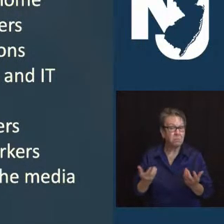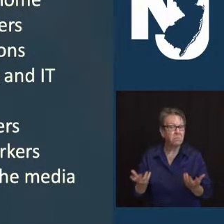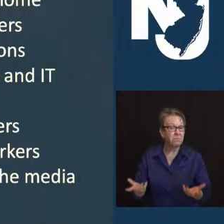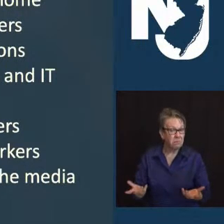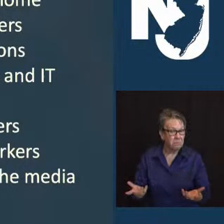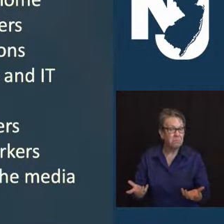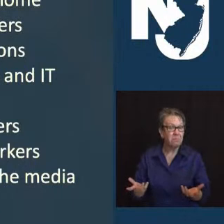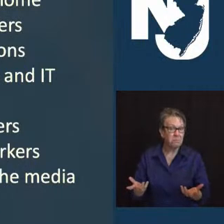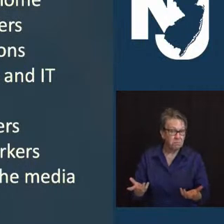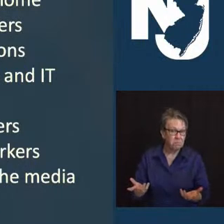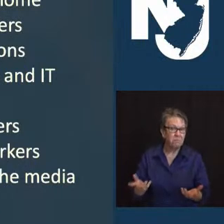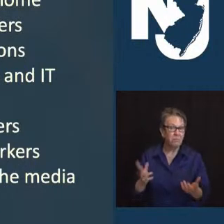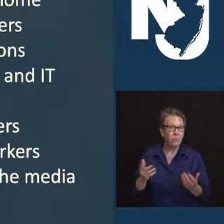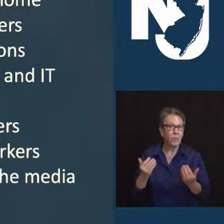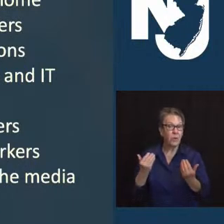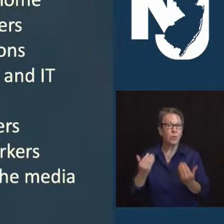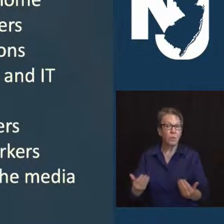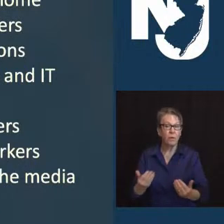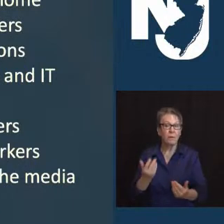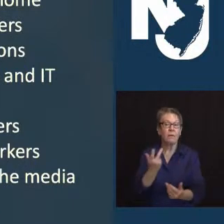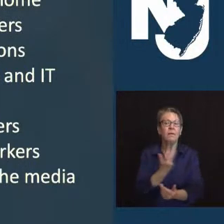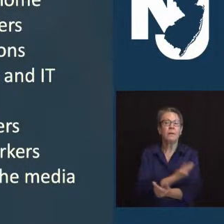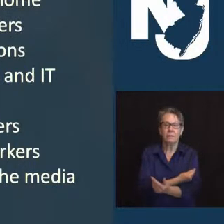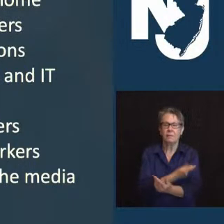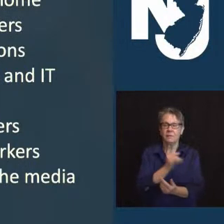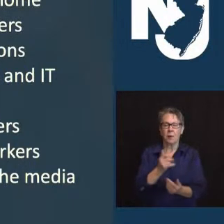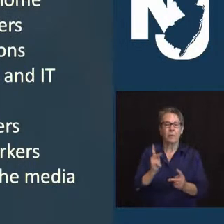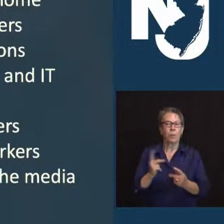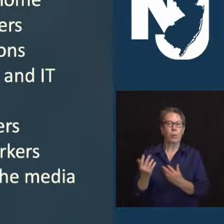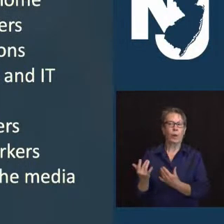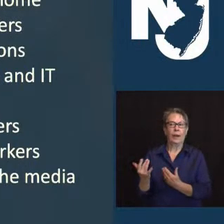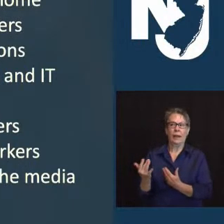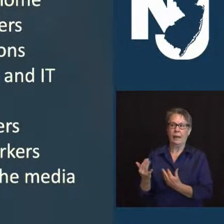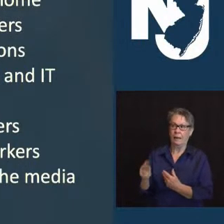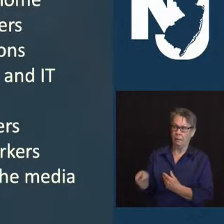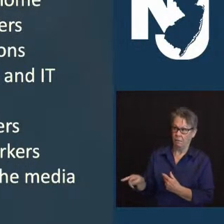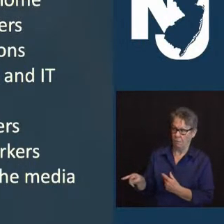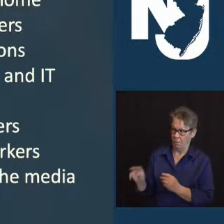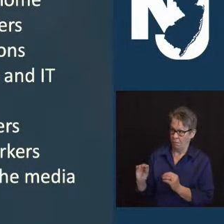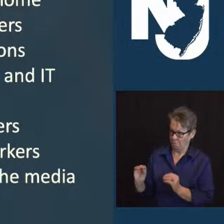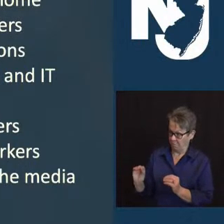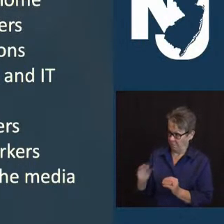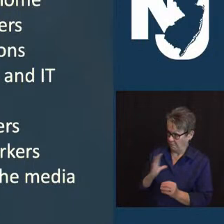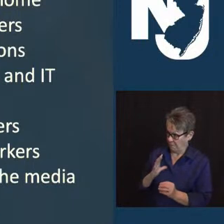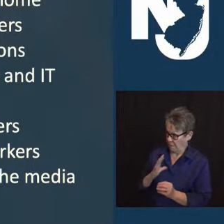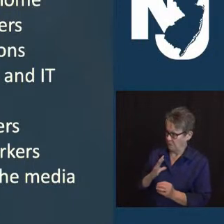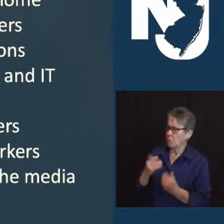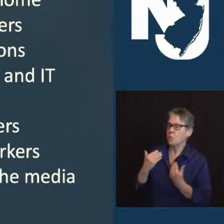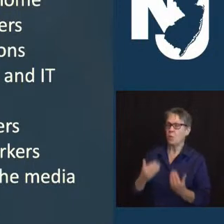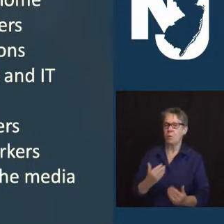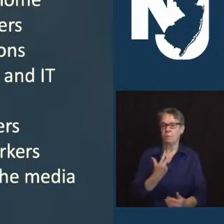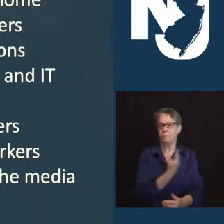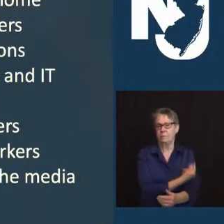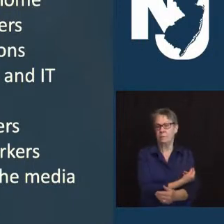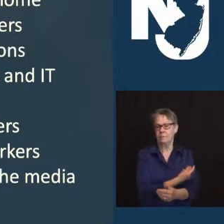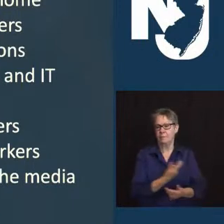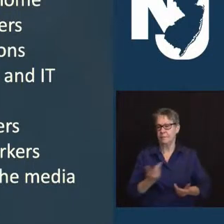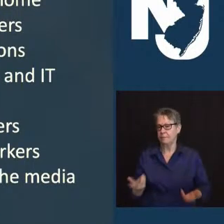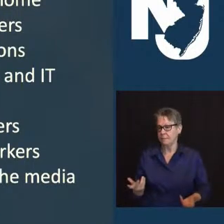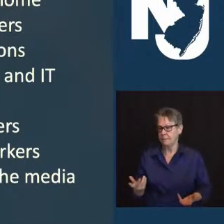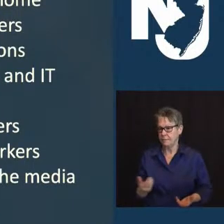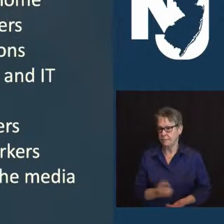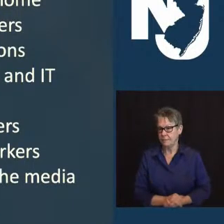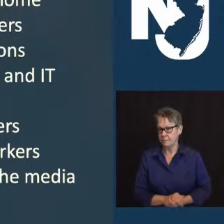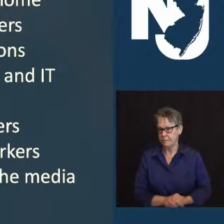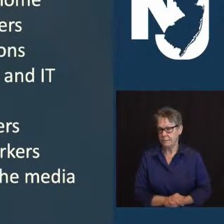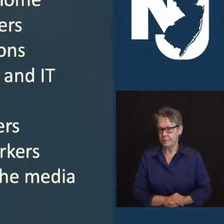had when we've opened up by communities, because there's a much denser experience of what other people are going through,